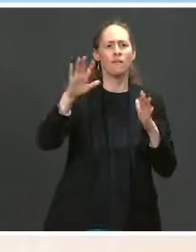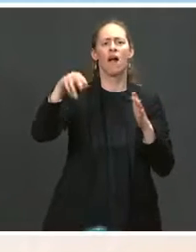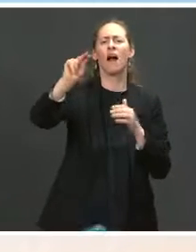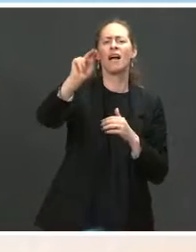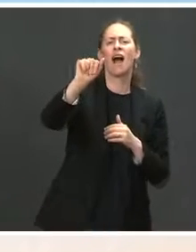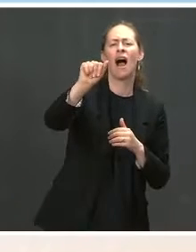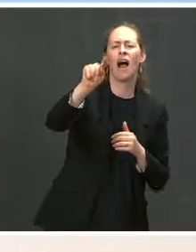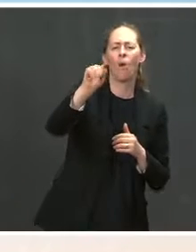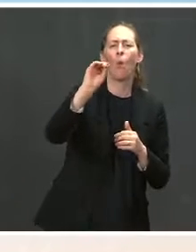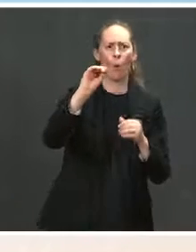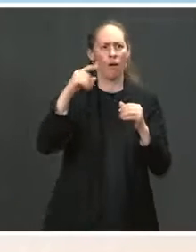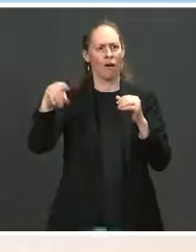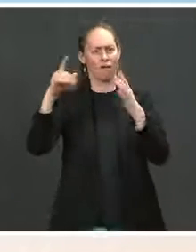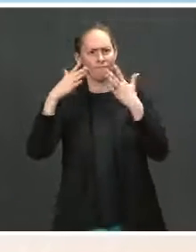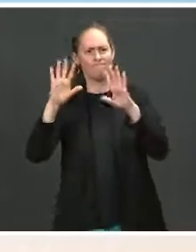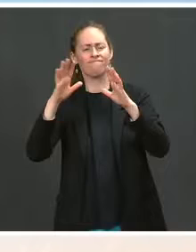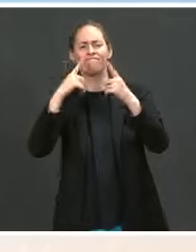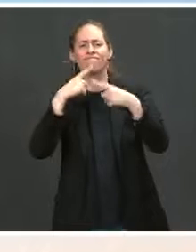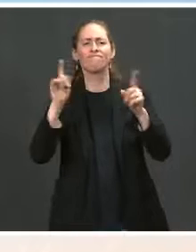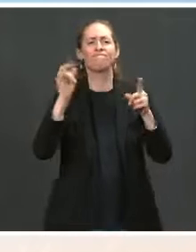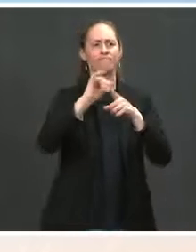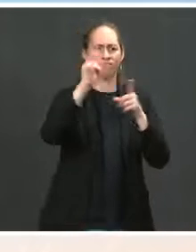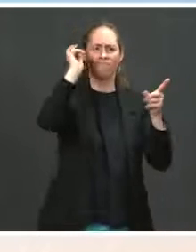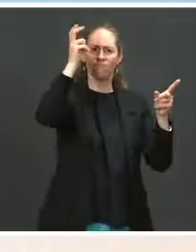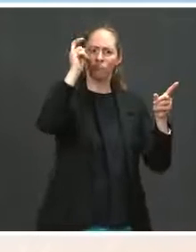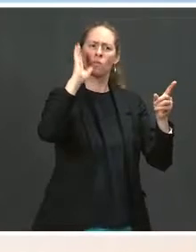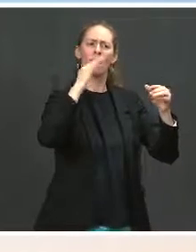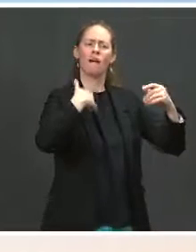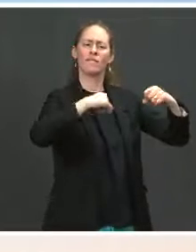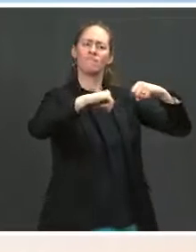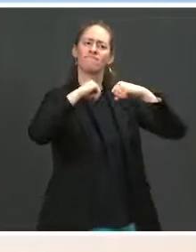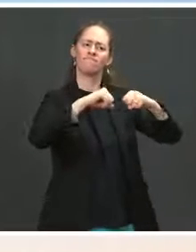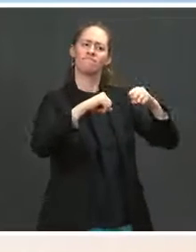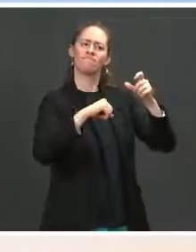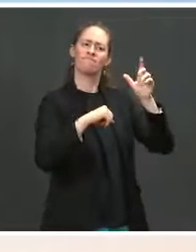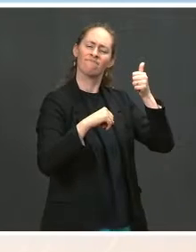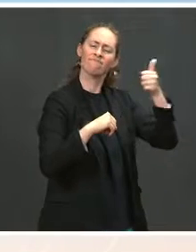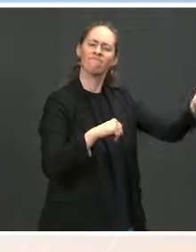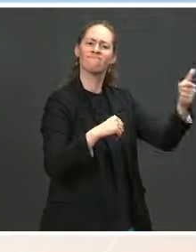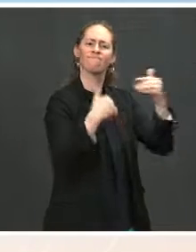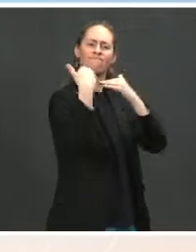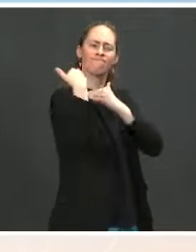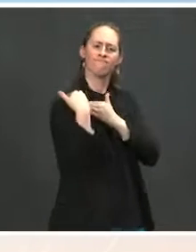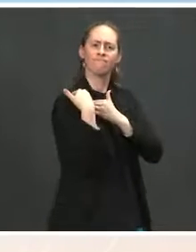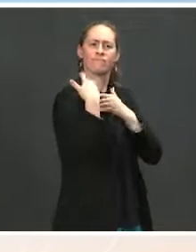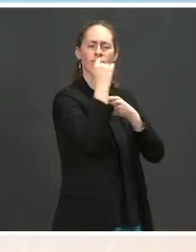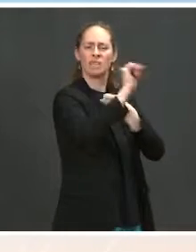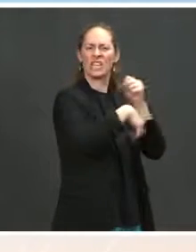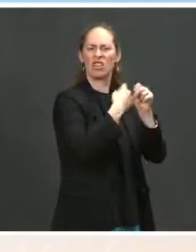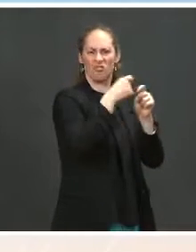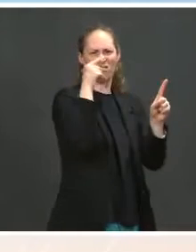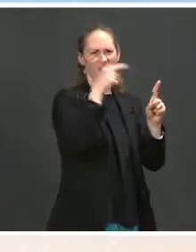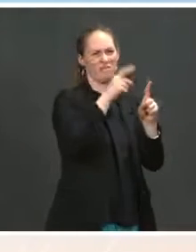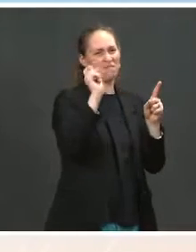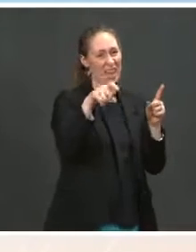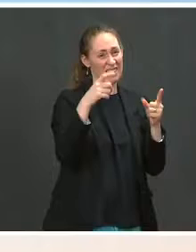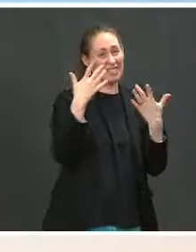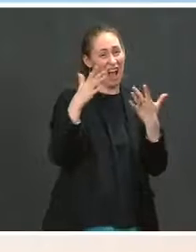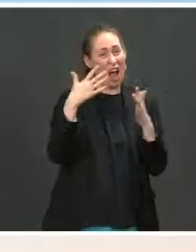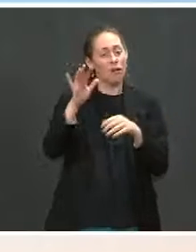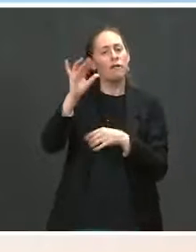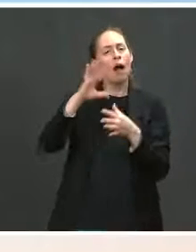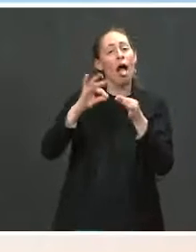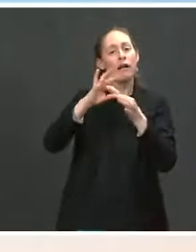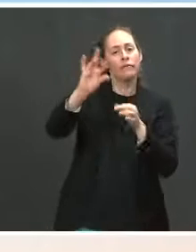forces, which you well remember, would have full responsibility of their country's security by the end of the year. That was 7 years ago. And the president